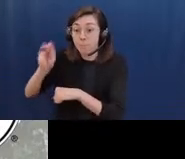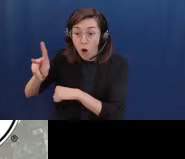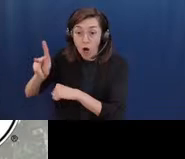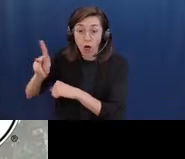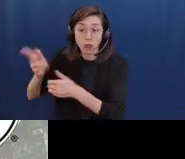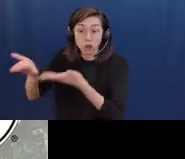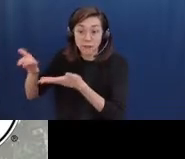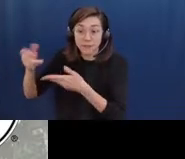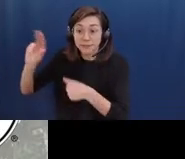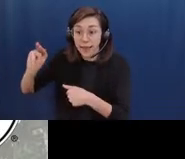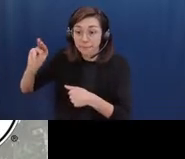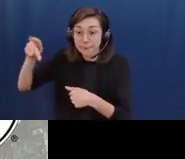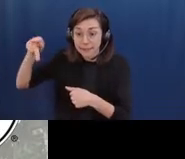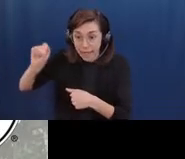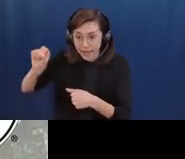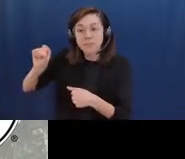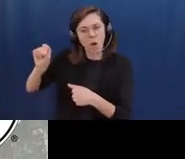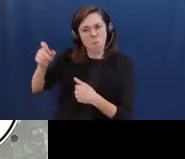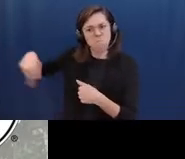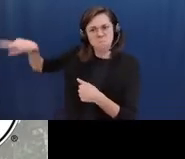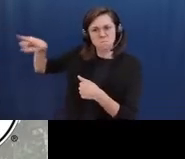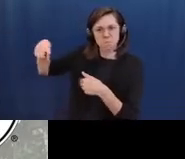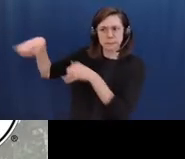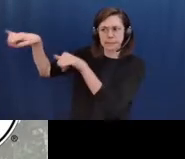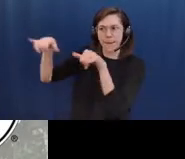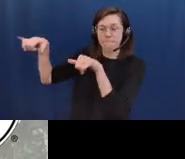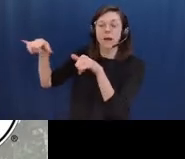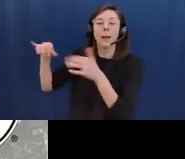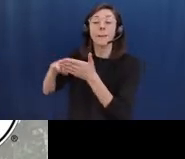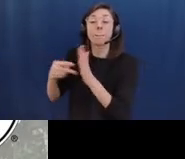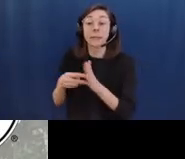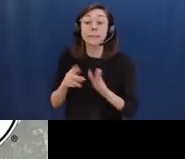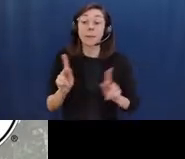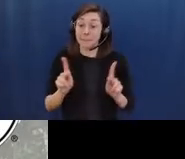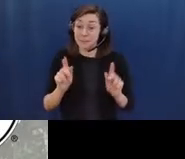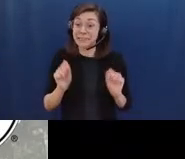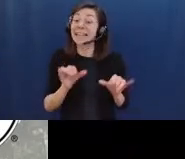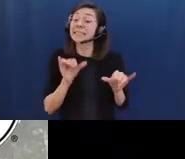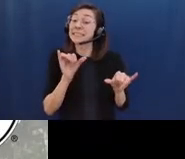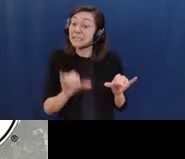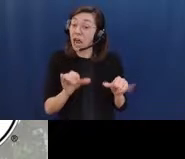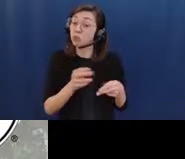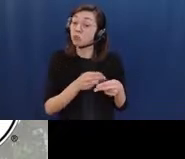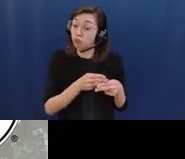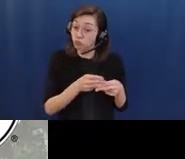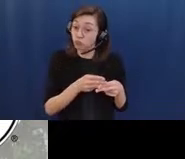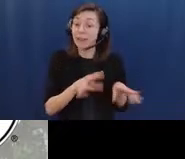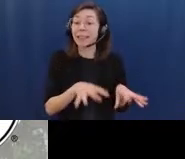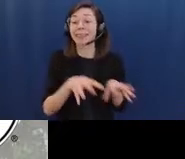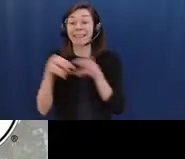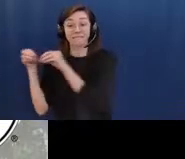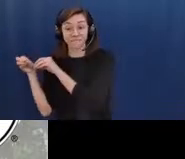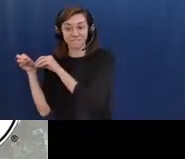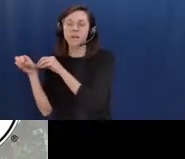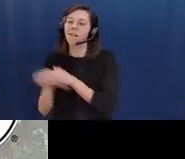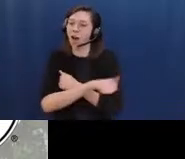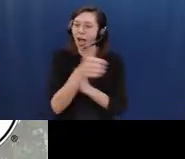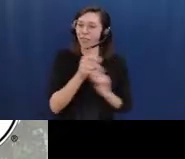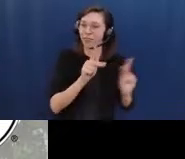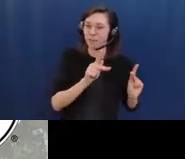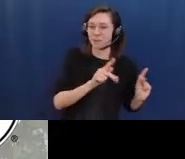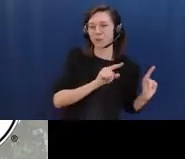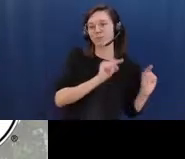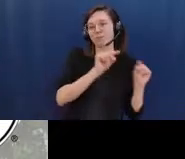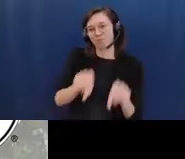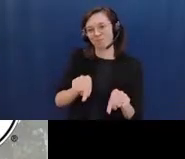their stay and then move on to another park to allow others to come in and have their stay as well. So that's